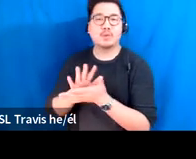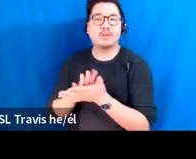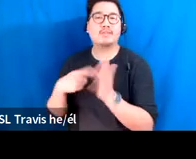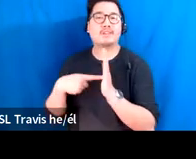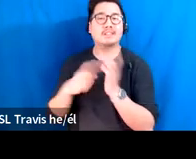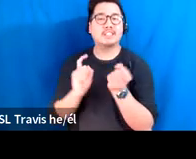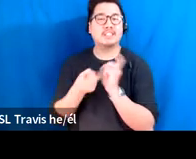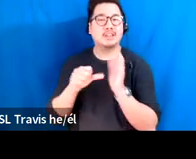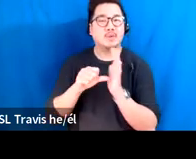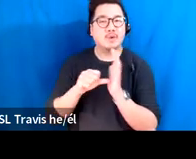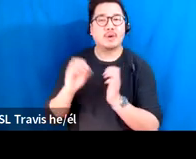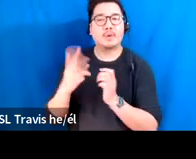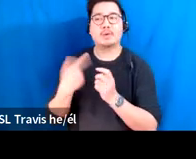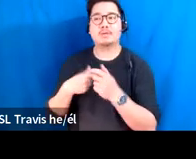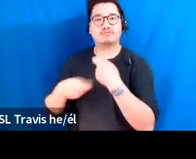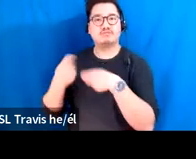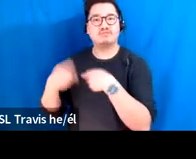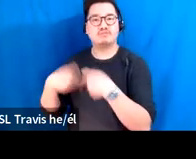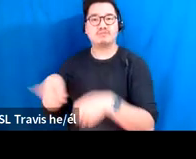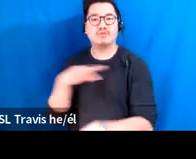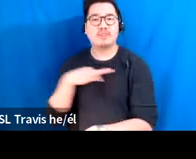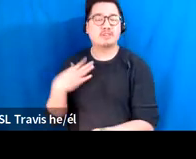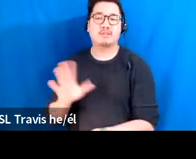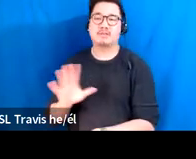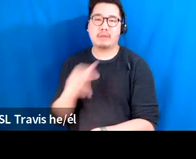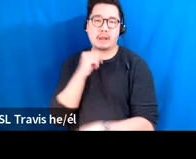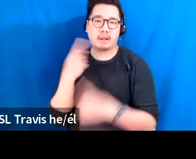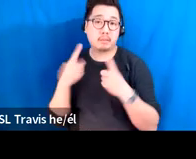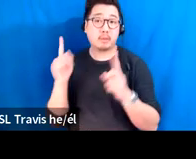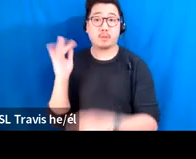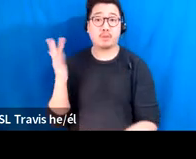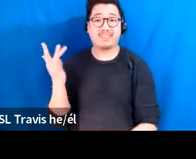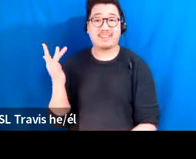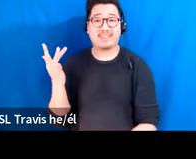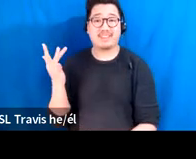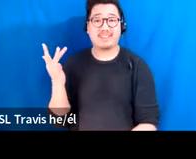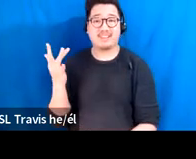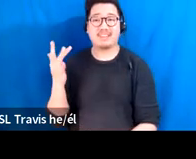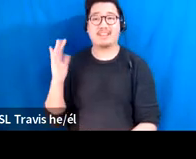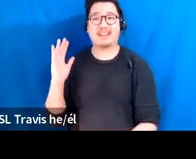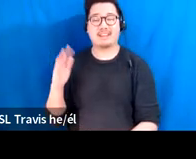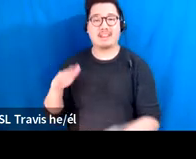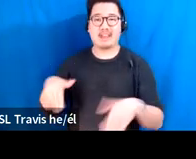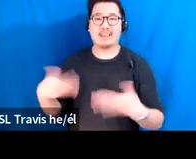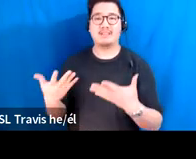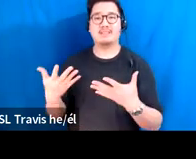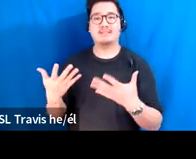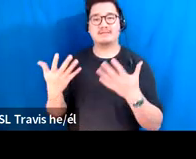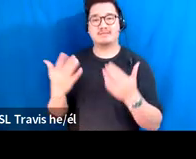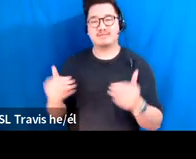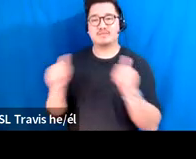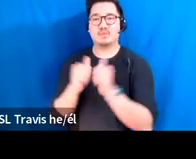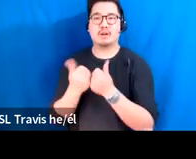making major staffing changes have not worked because they have not been paired with an overall strategy to